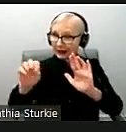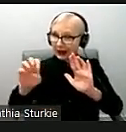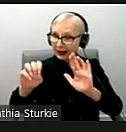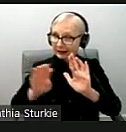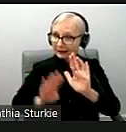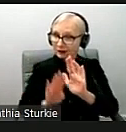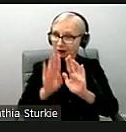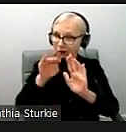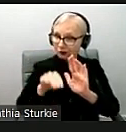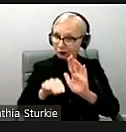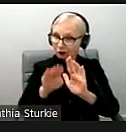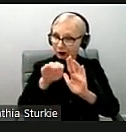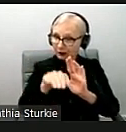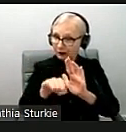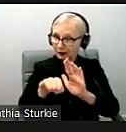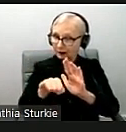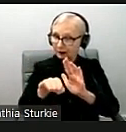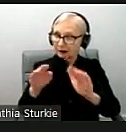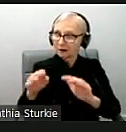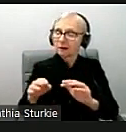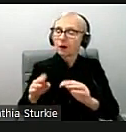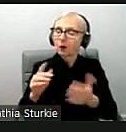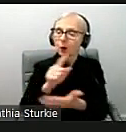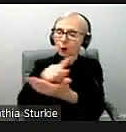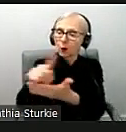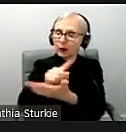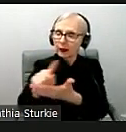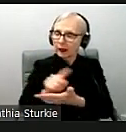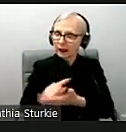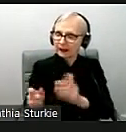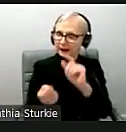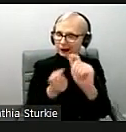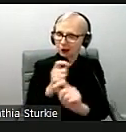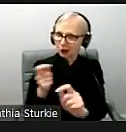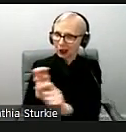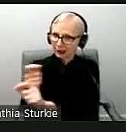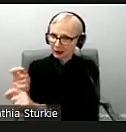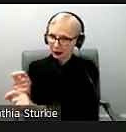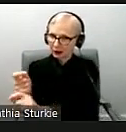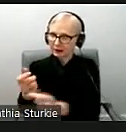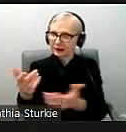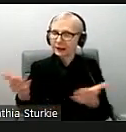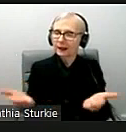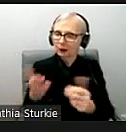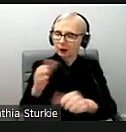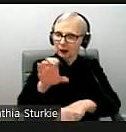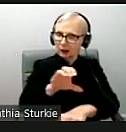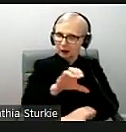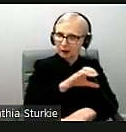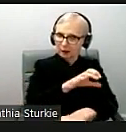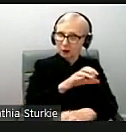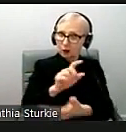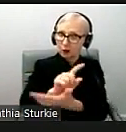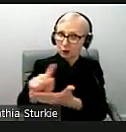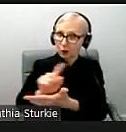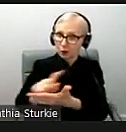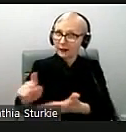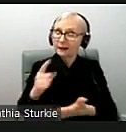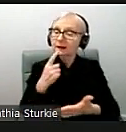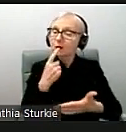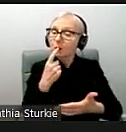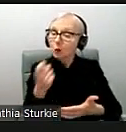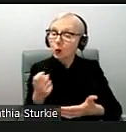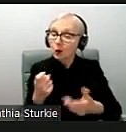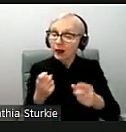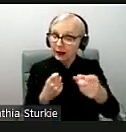and this particular figure shows week over week changes in our cases here in Colorado. The weeks that are shown in red on this